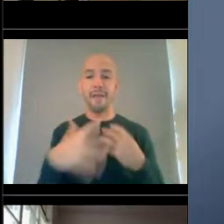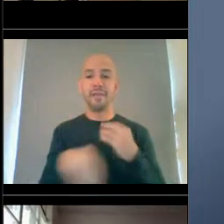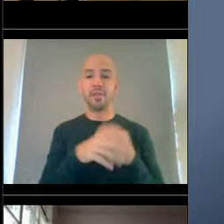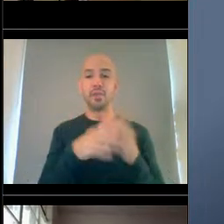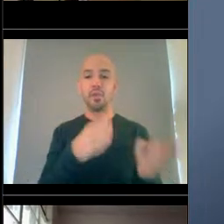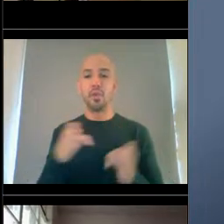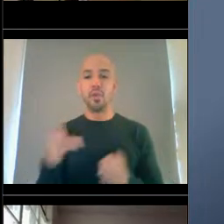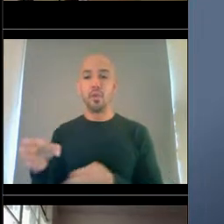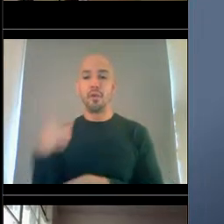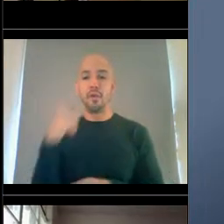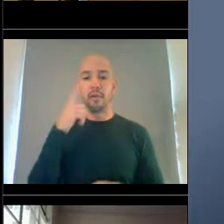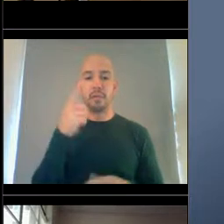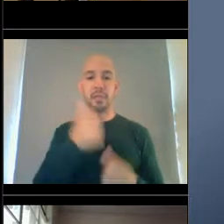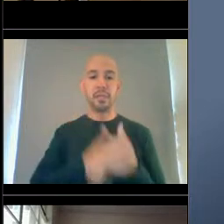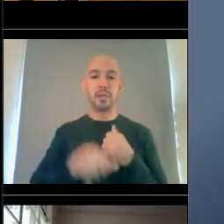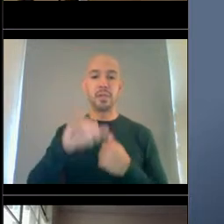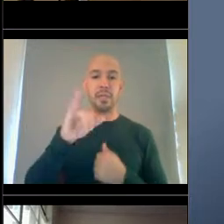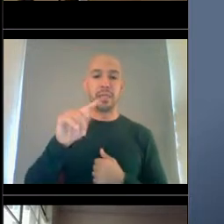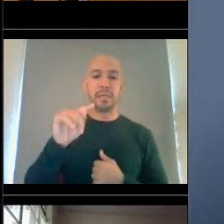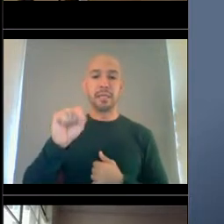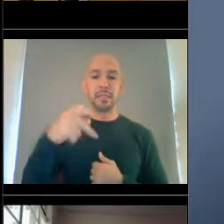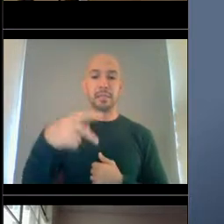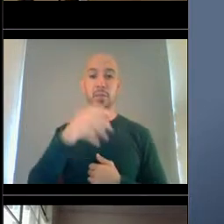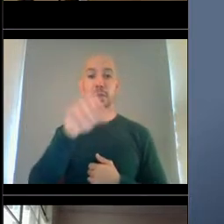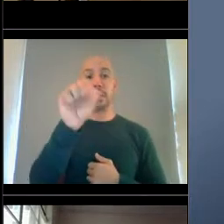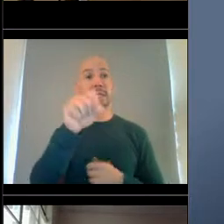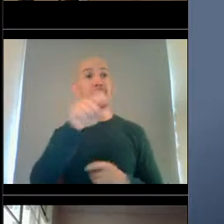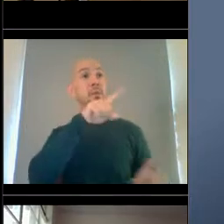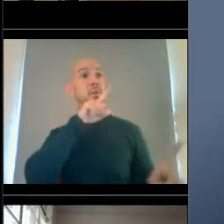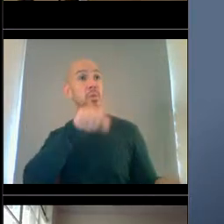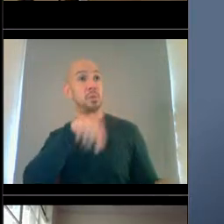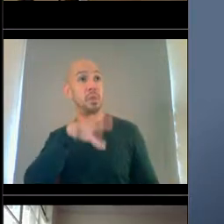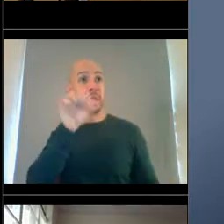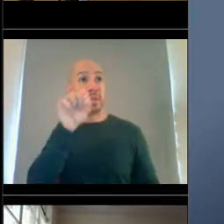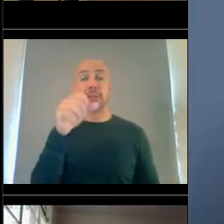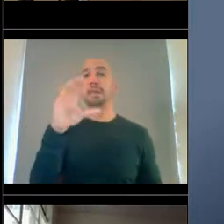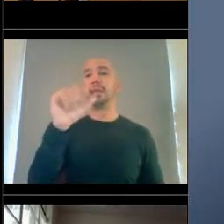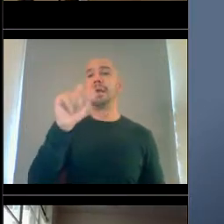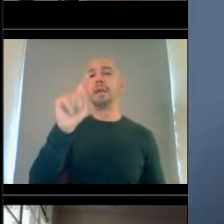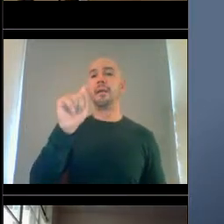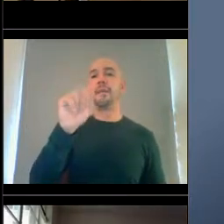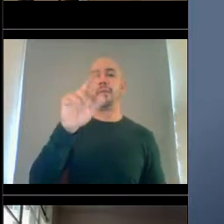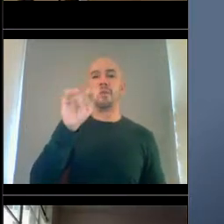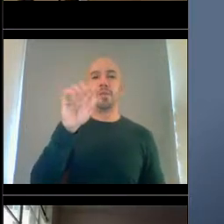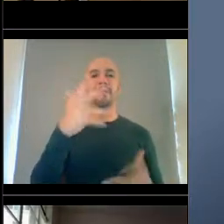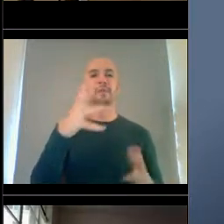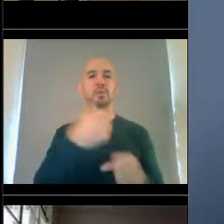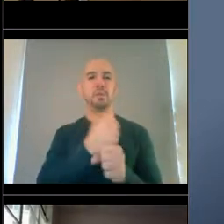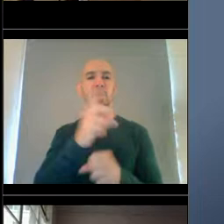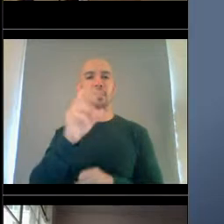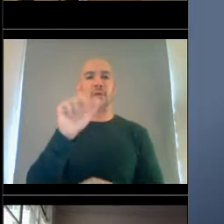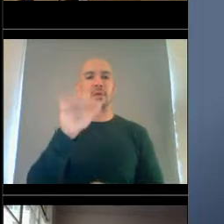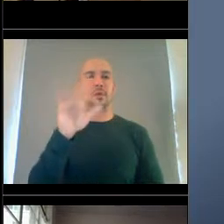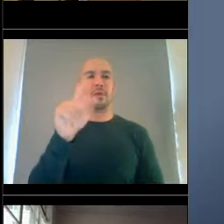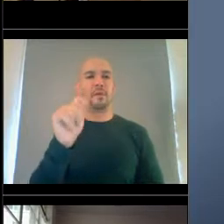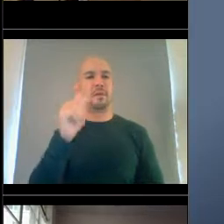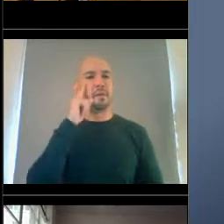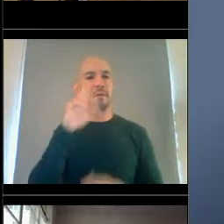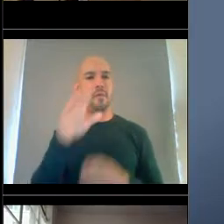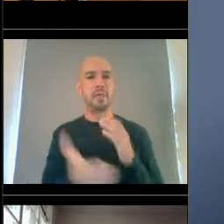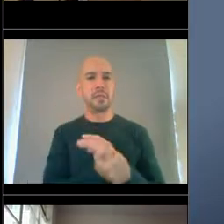response to that direction caltrans has prepared the draft 2022 itsp addendum it was released for public